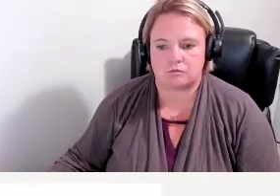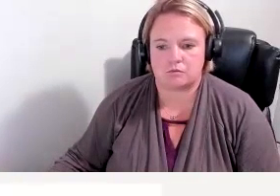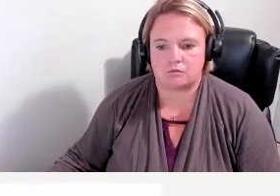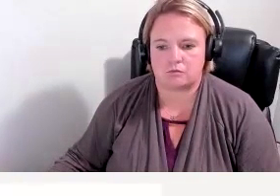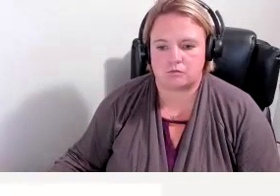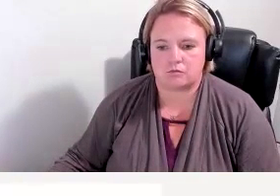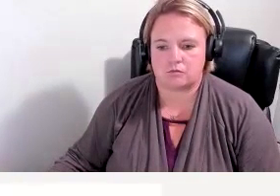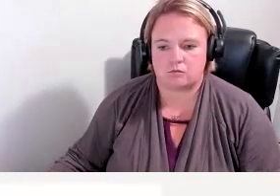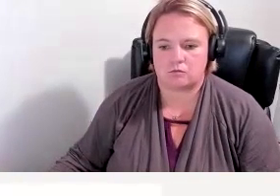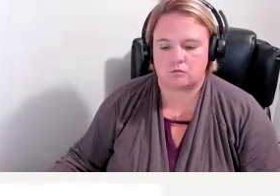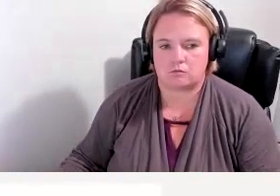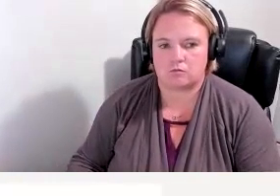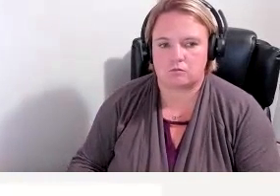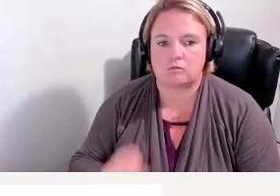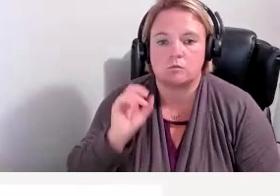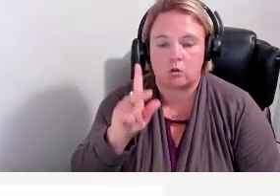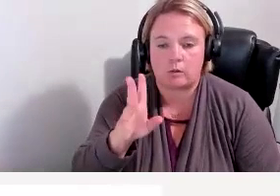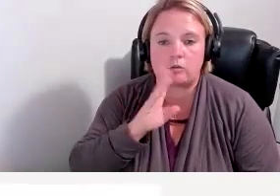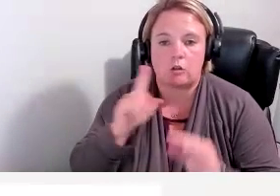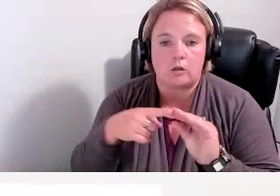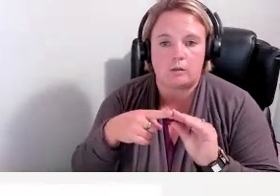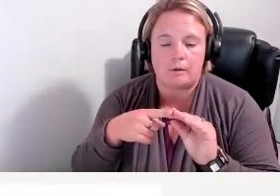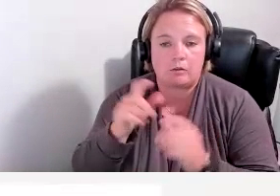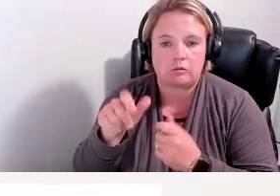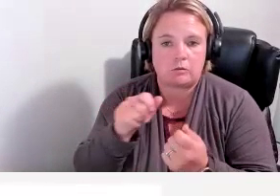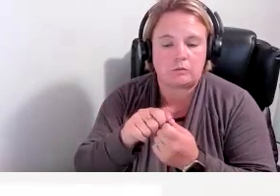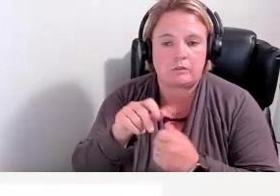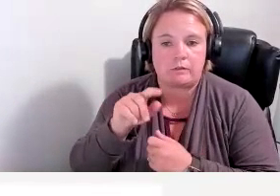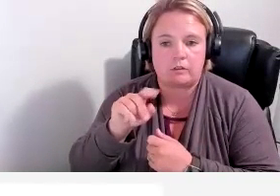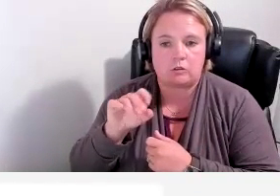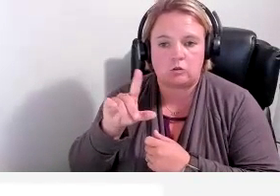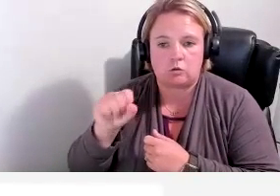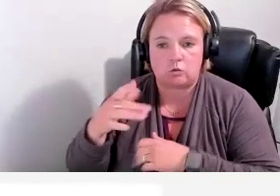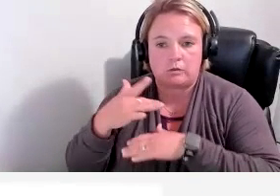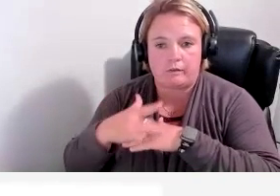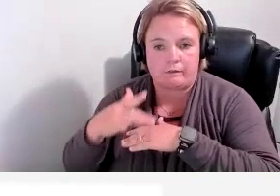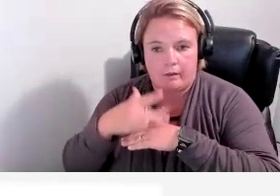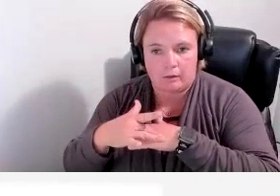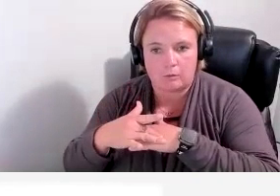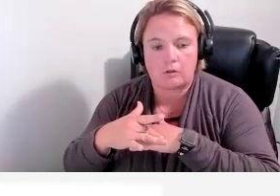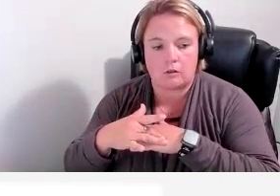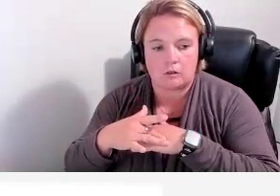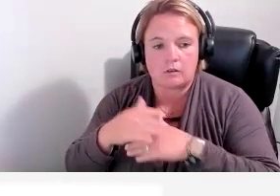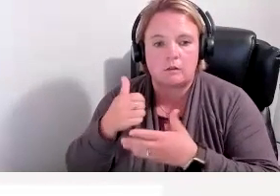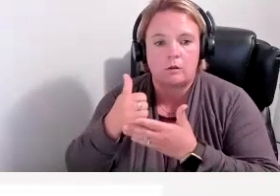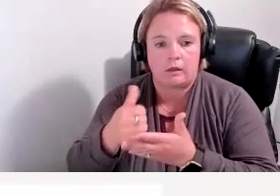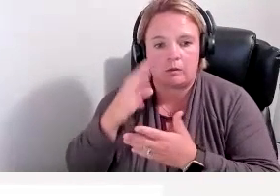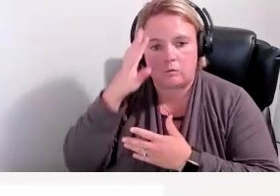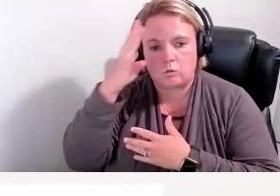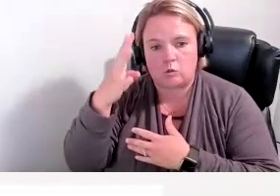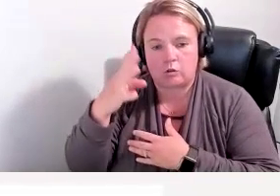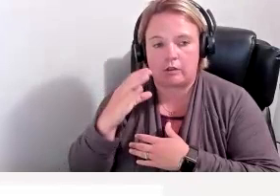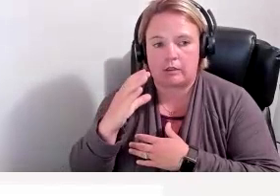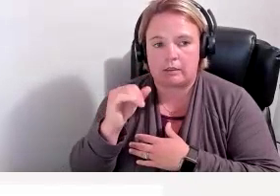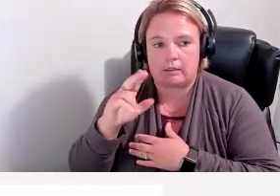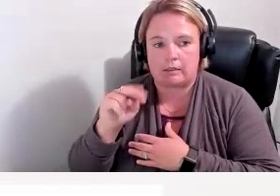Okay, so I'm going to talk about some tools that we already have in Canvas that helps you as you're creating your content for